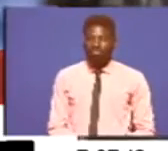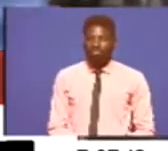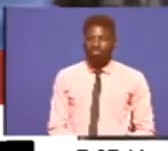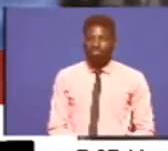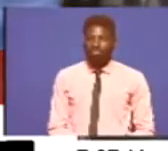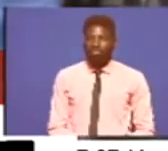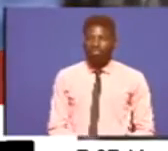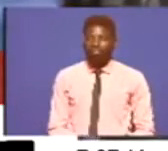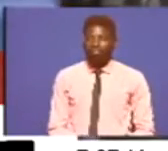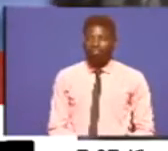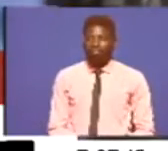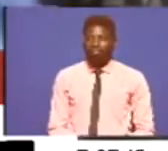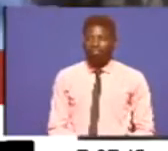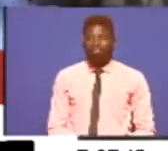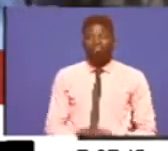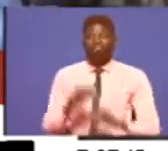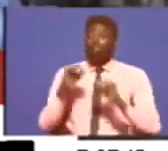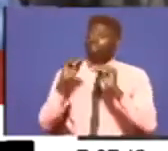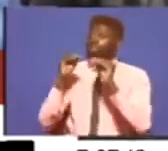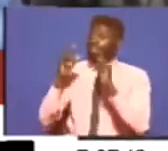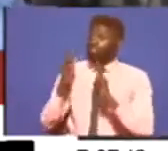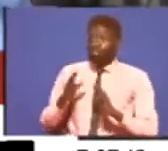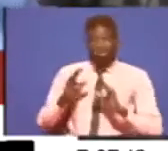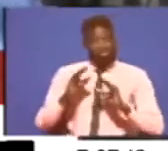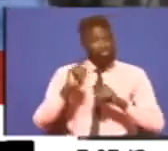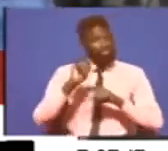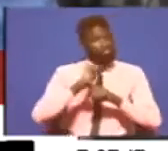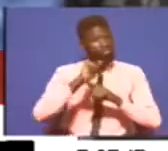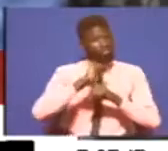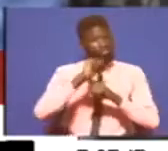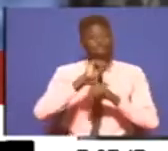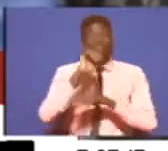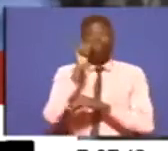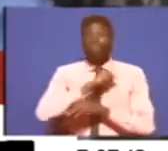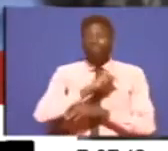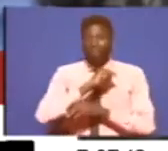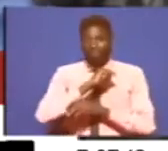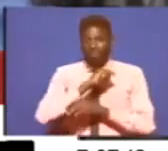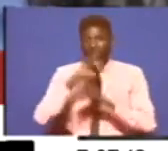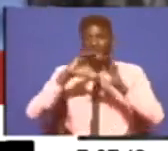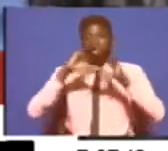The teachers have already been trained for grade 6 and they are waiting.